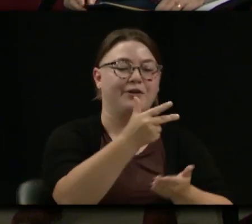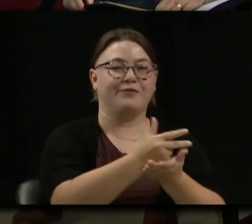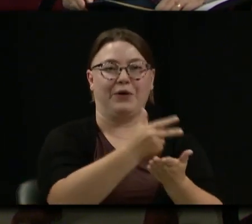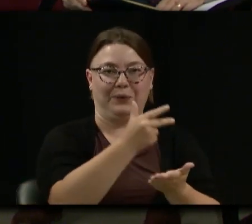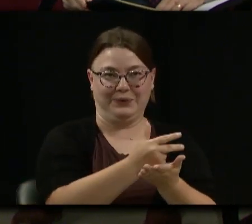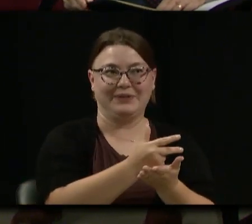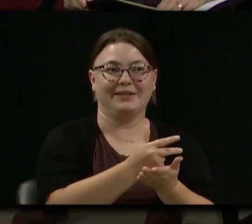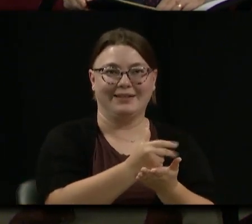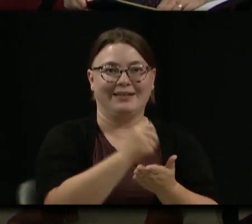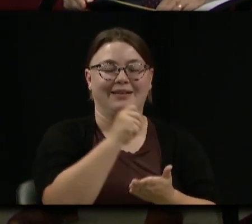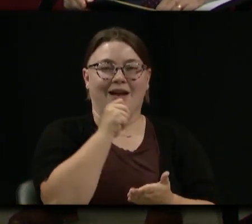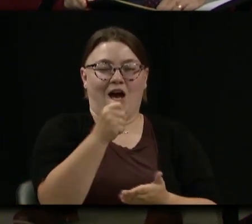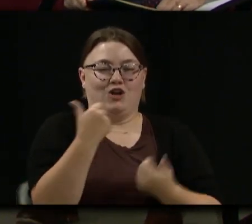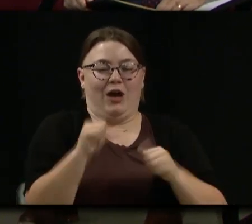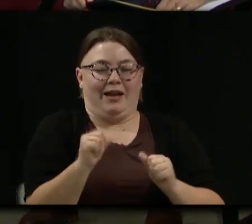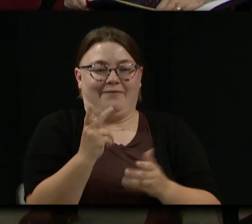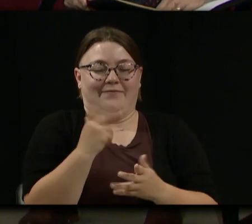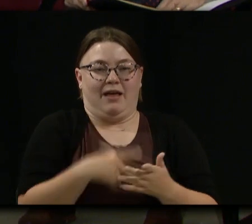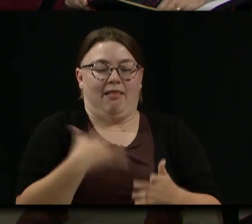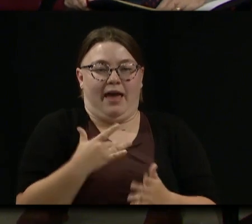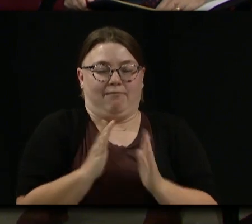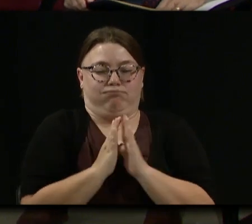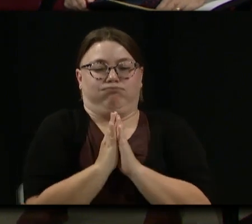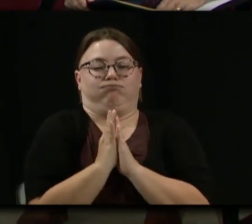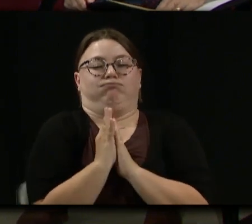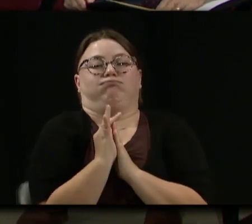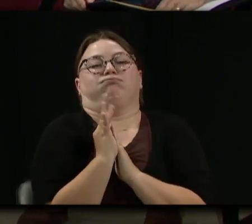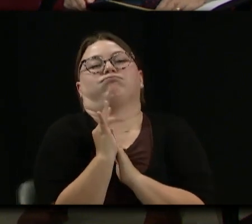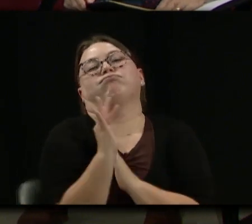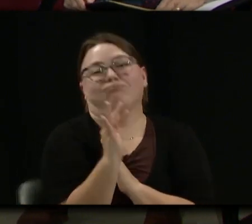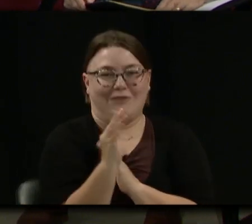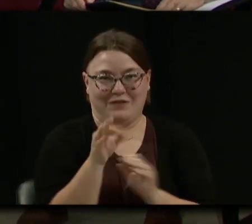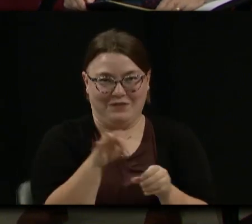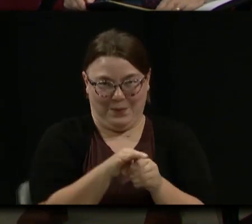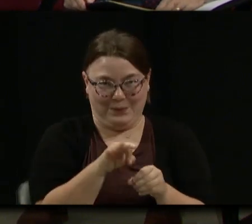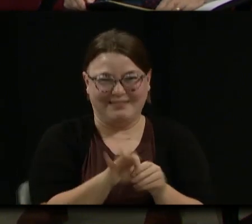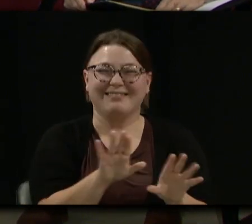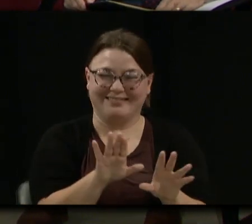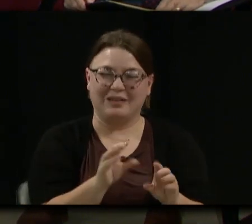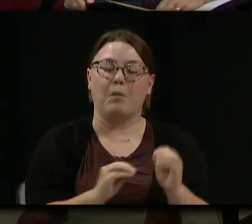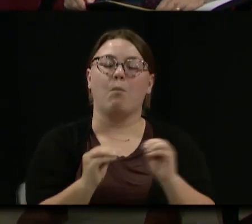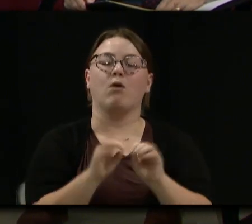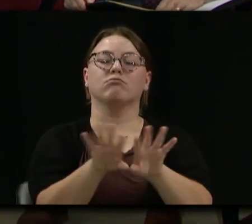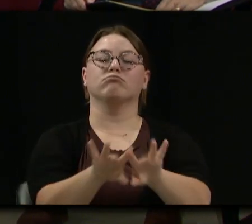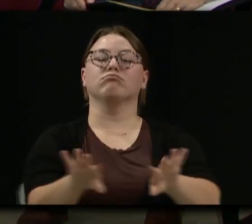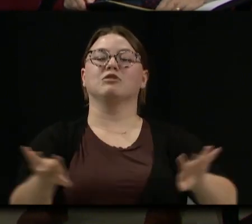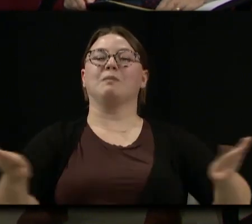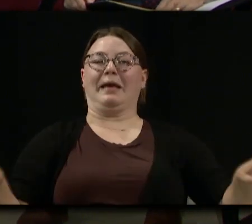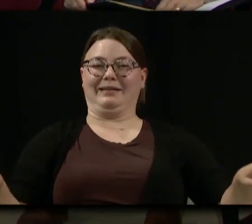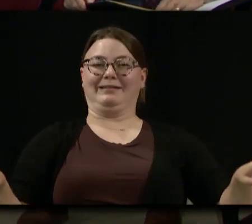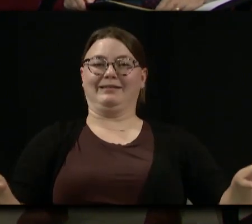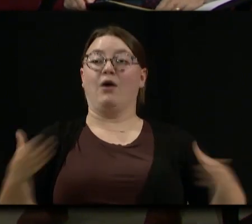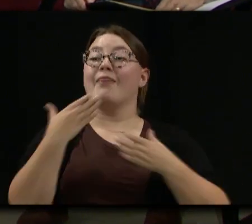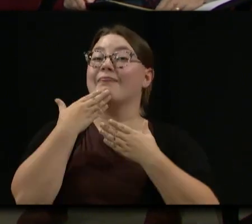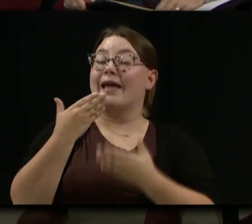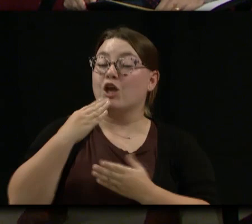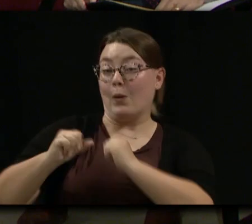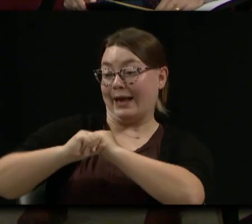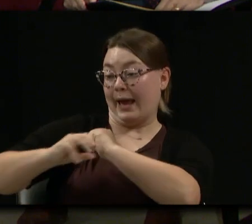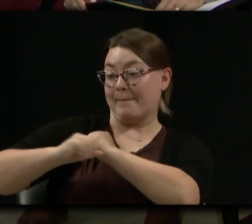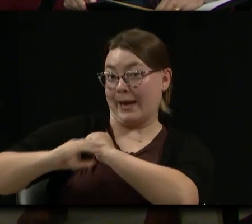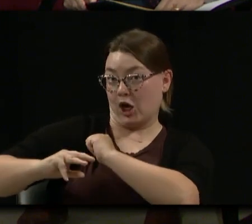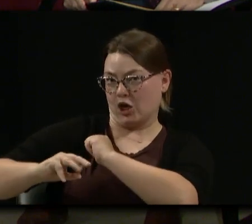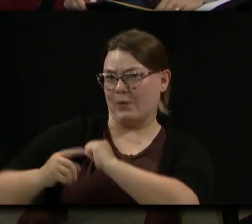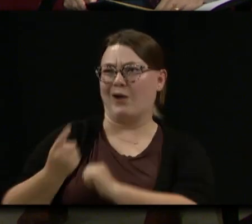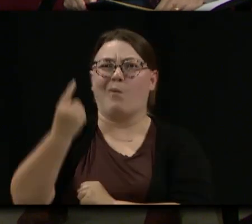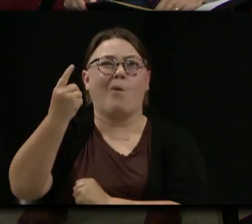get through. We got you much more space, and I got to thank the campaigners. We only had one